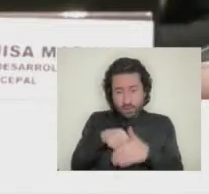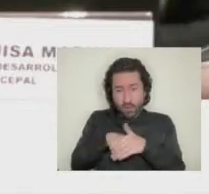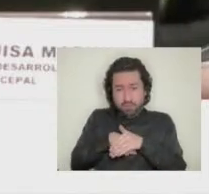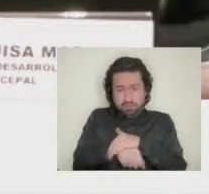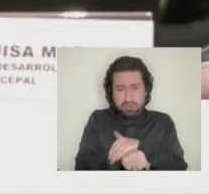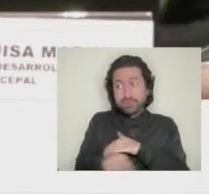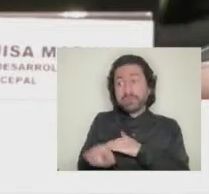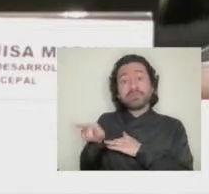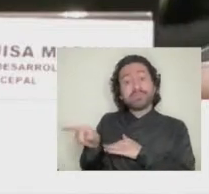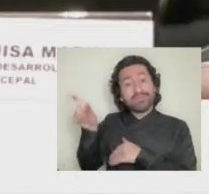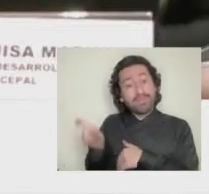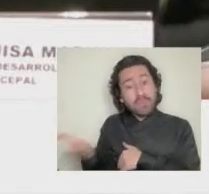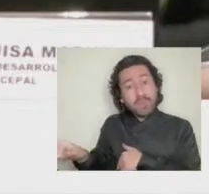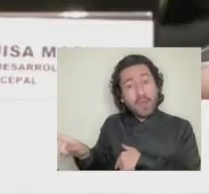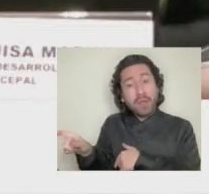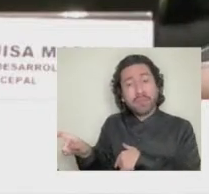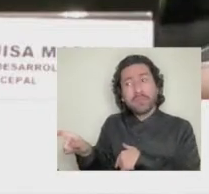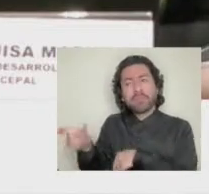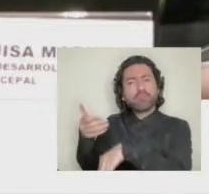professionally